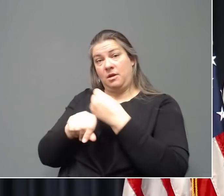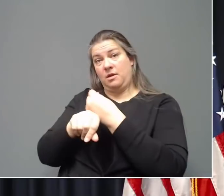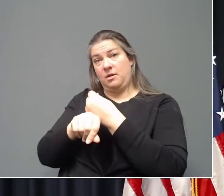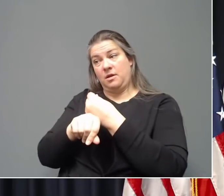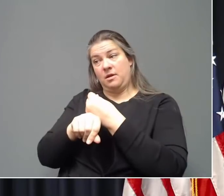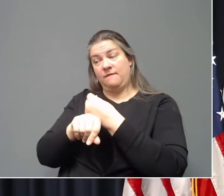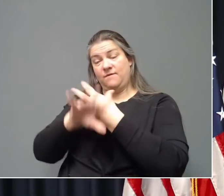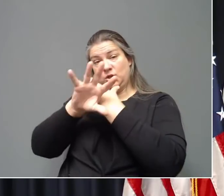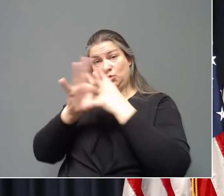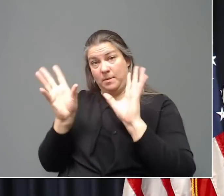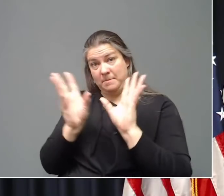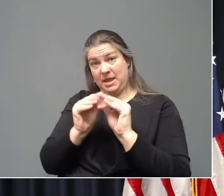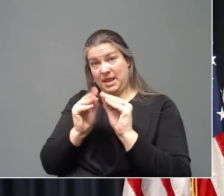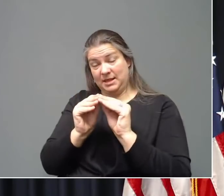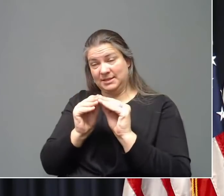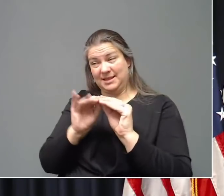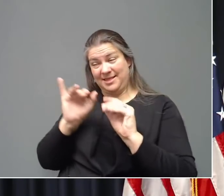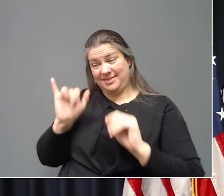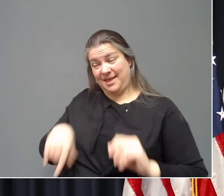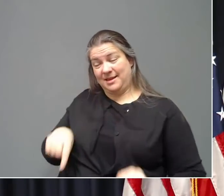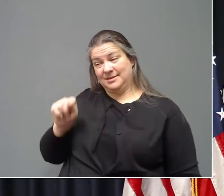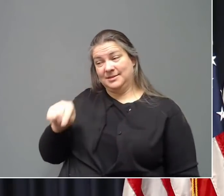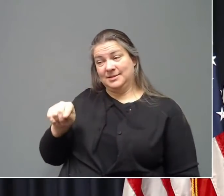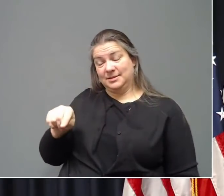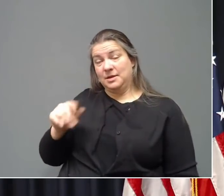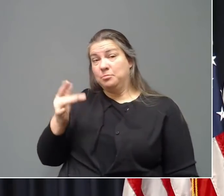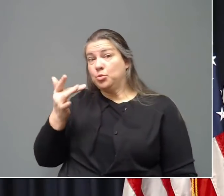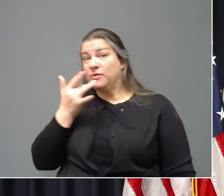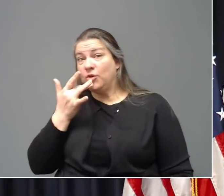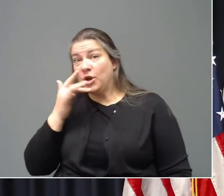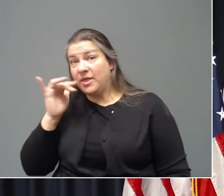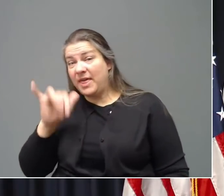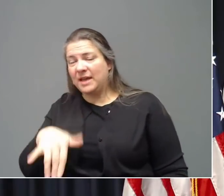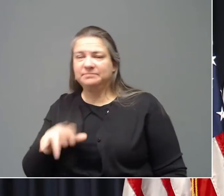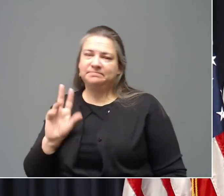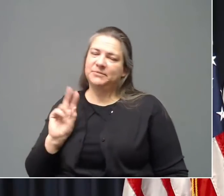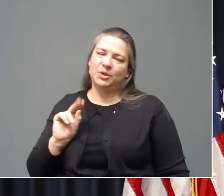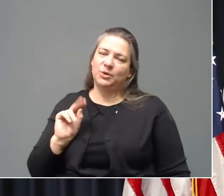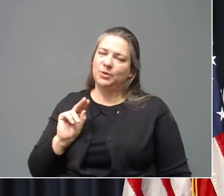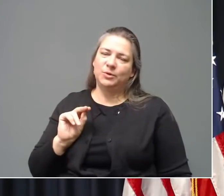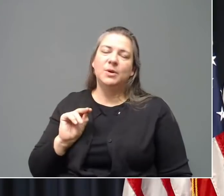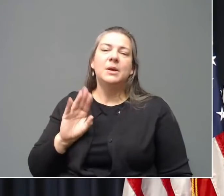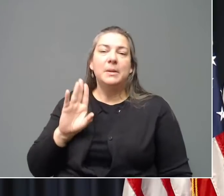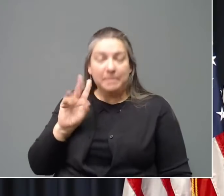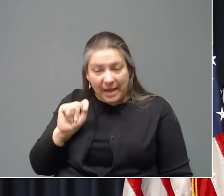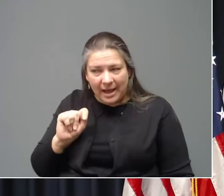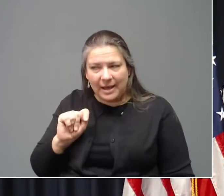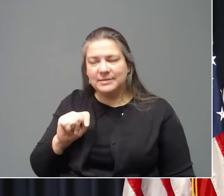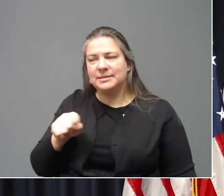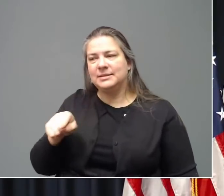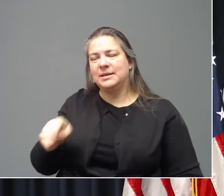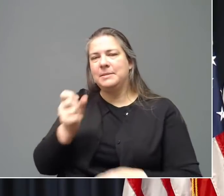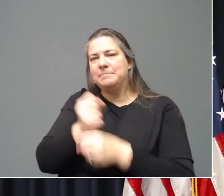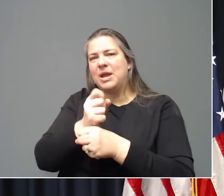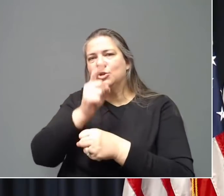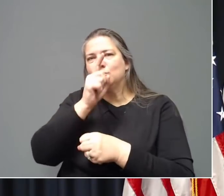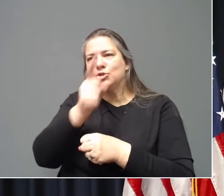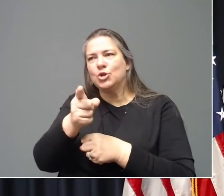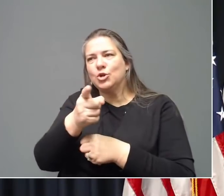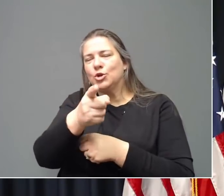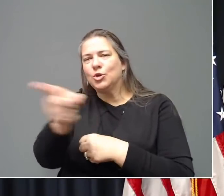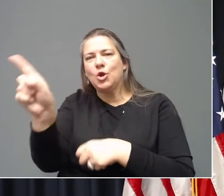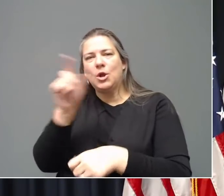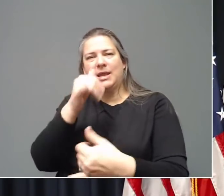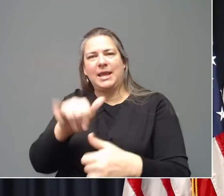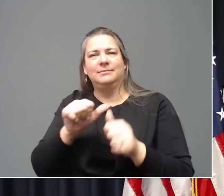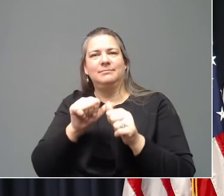meetings aren't the optimal, they do ensure that we have that workforce continually